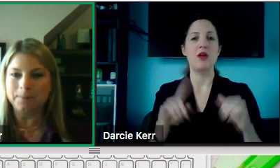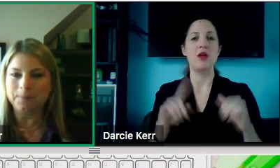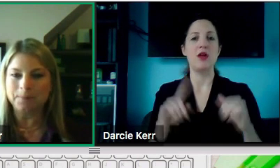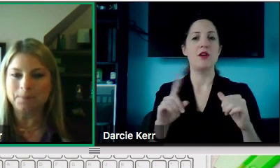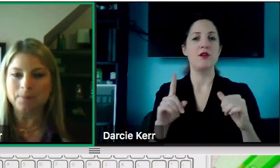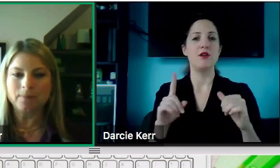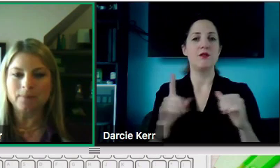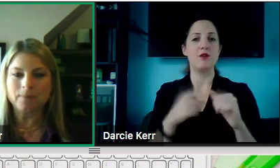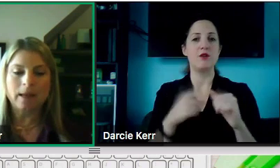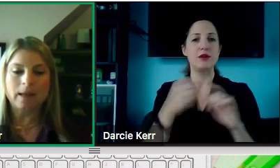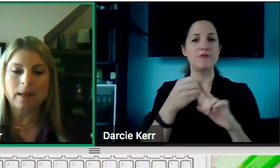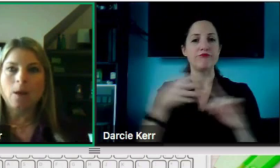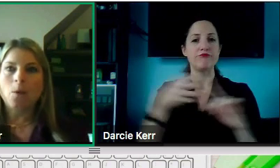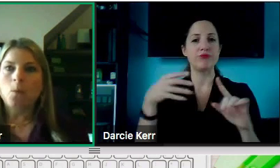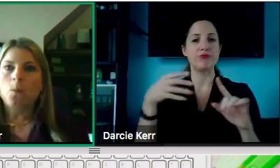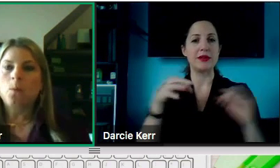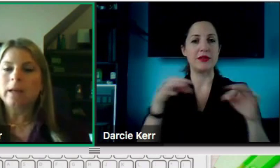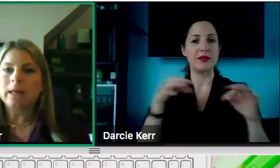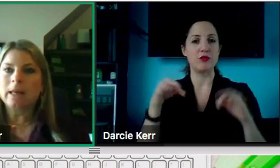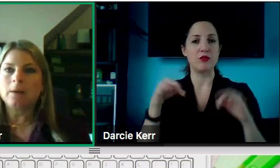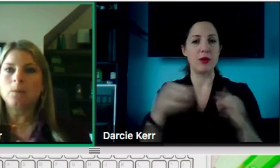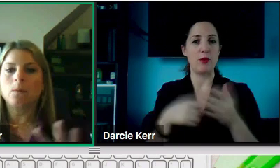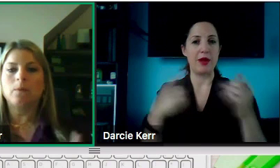Canada.